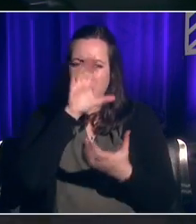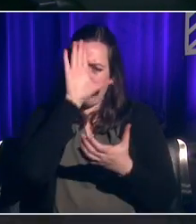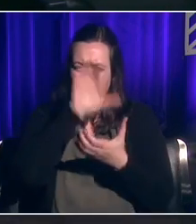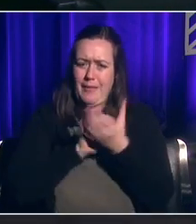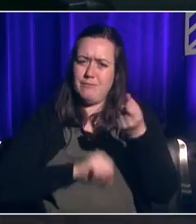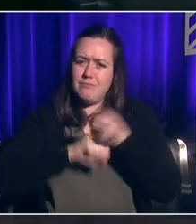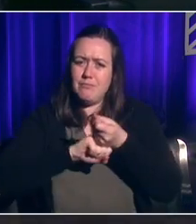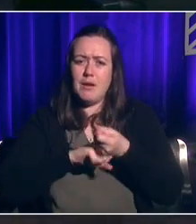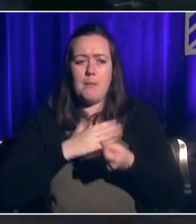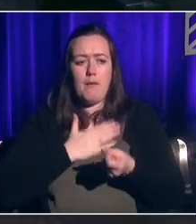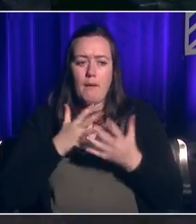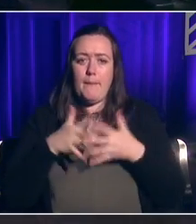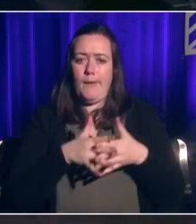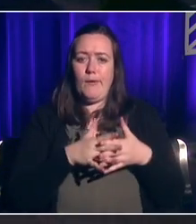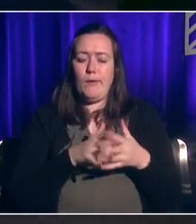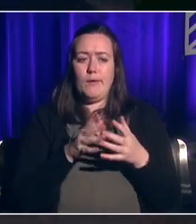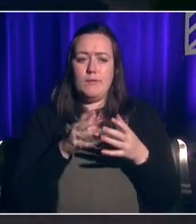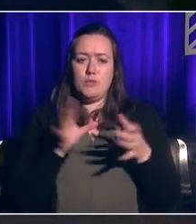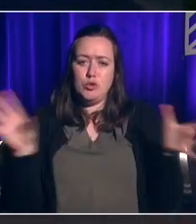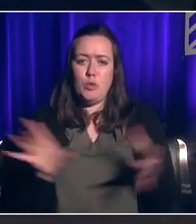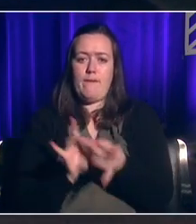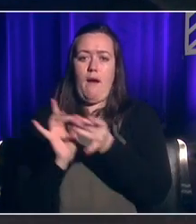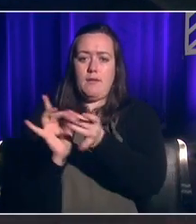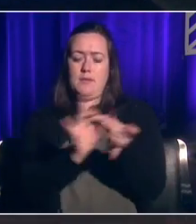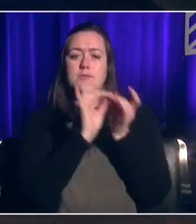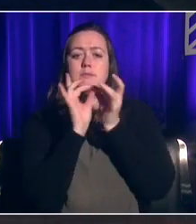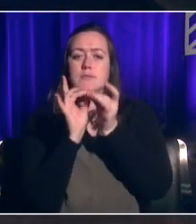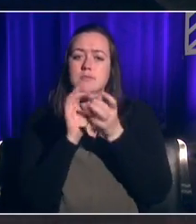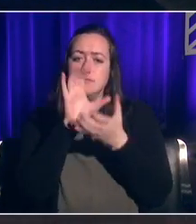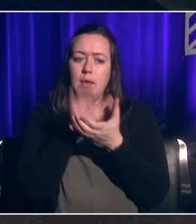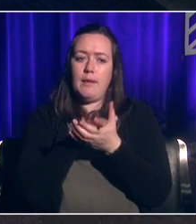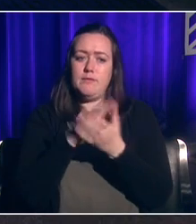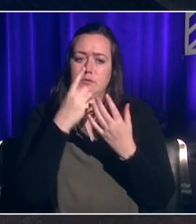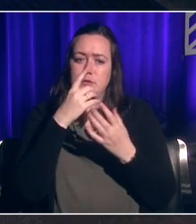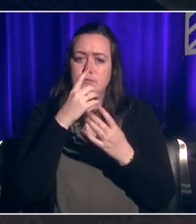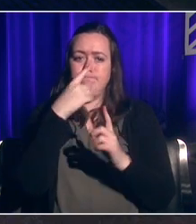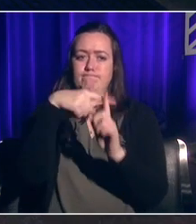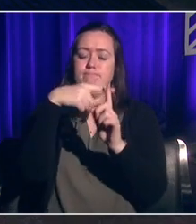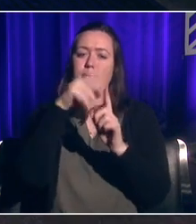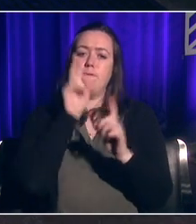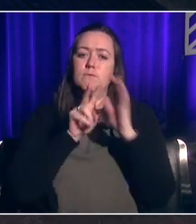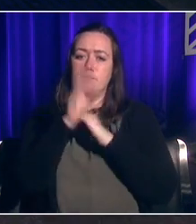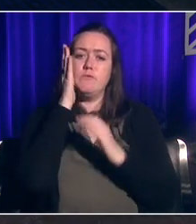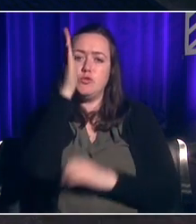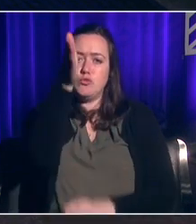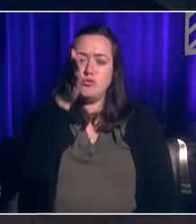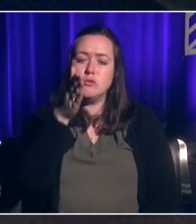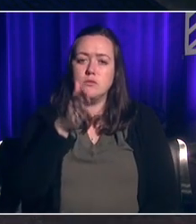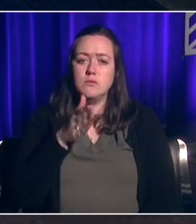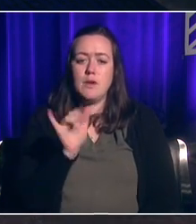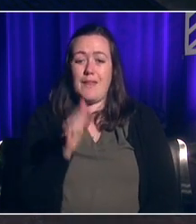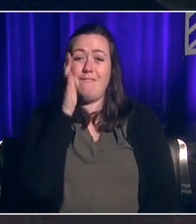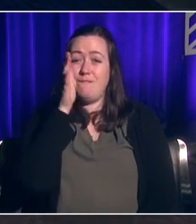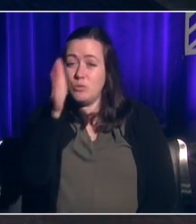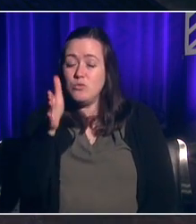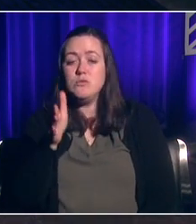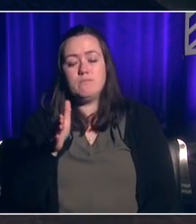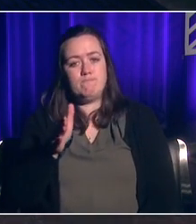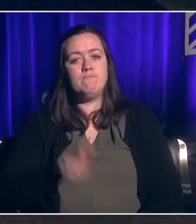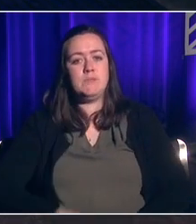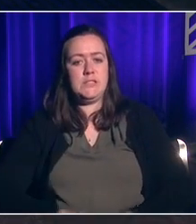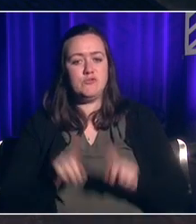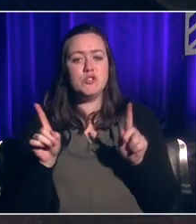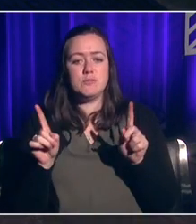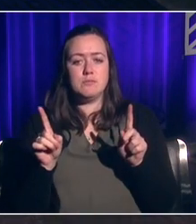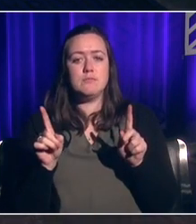that unifies, that believes in a future, a common collective. But that future is very different from just